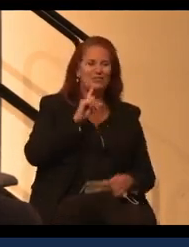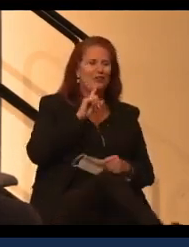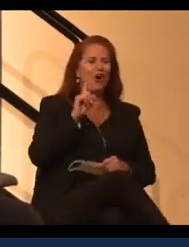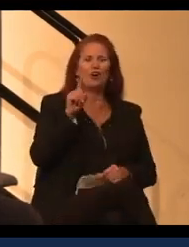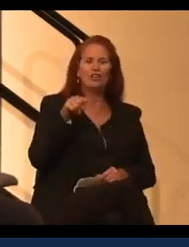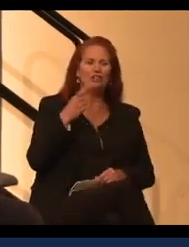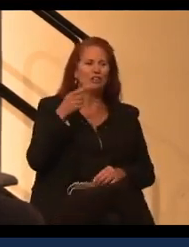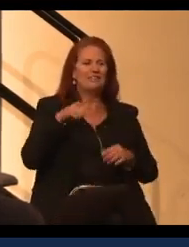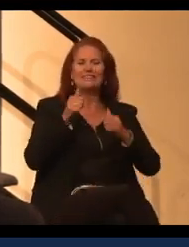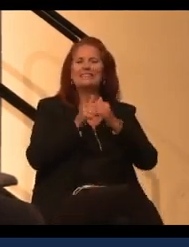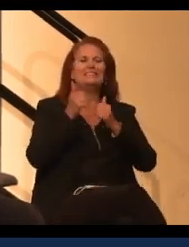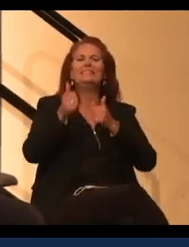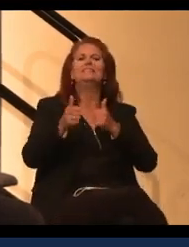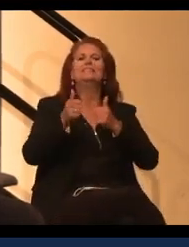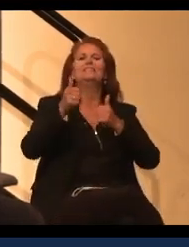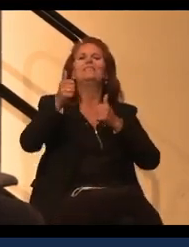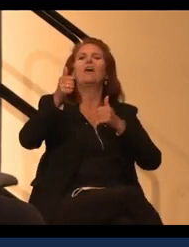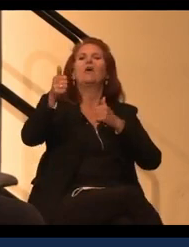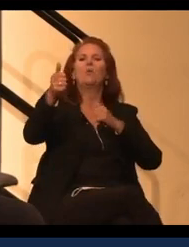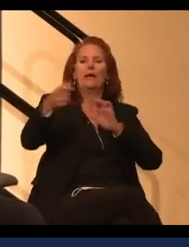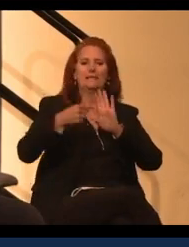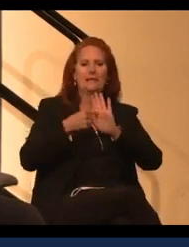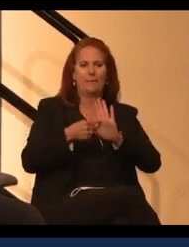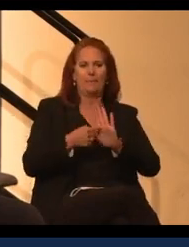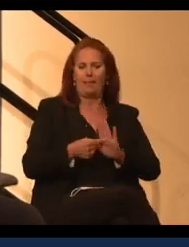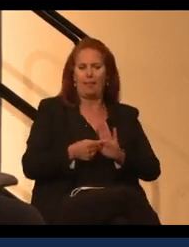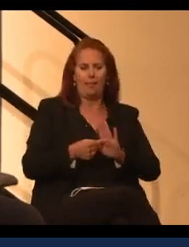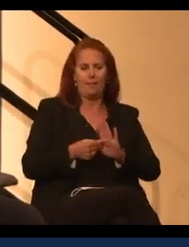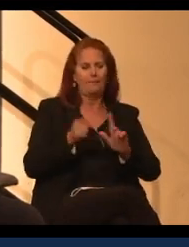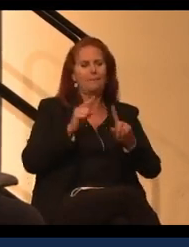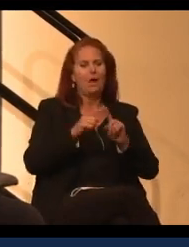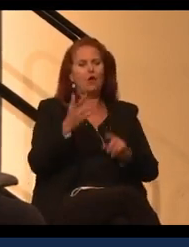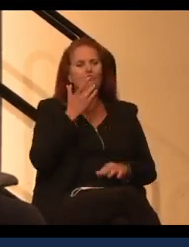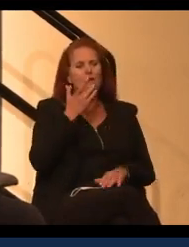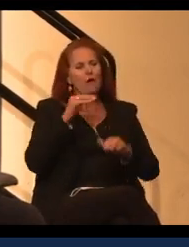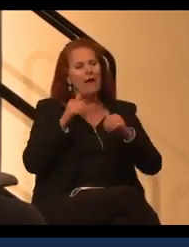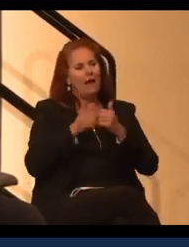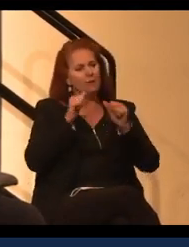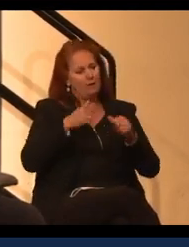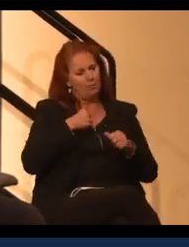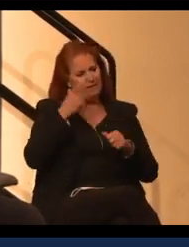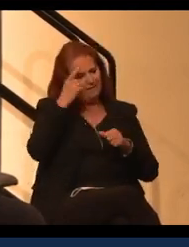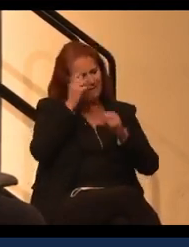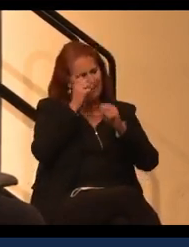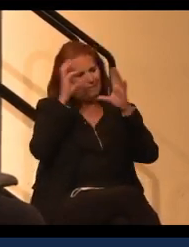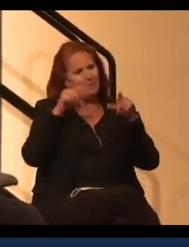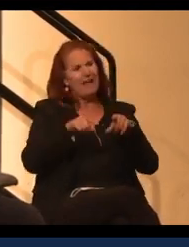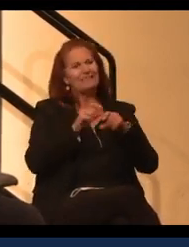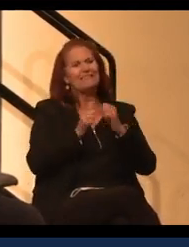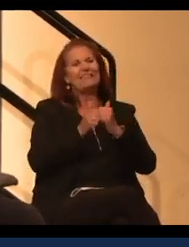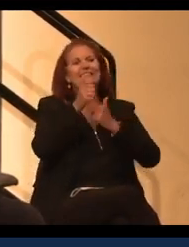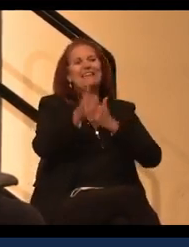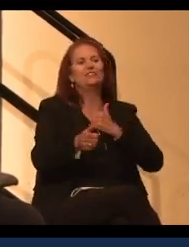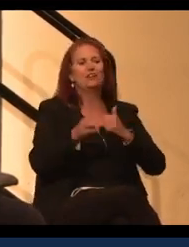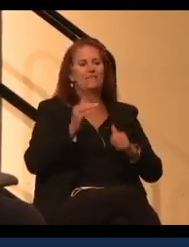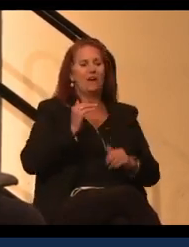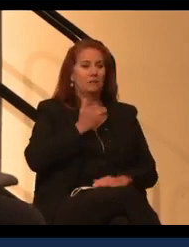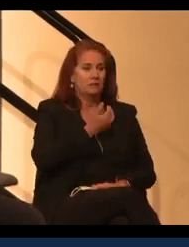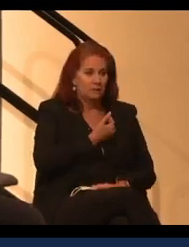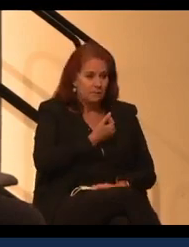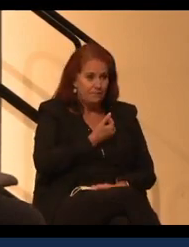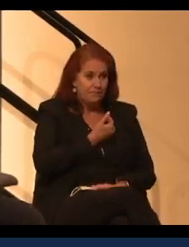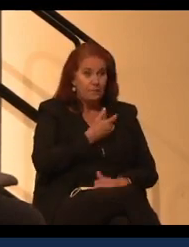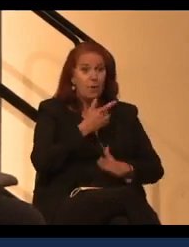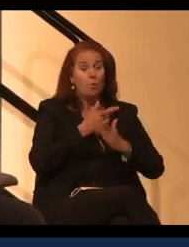this distant, faraway sample. But rather, how can we think of them as an extension of us? And oftentimes what